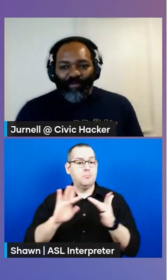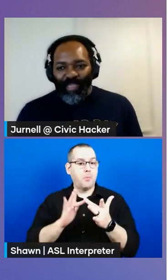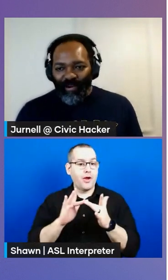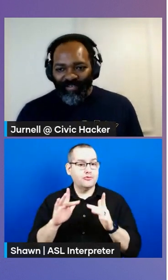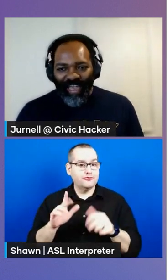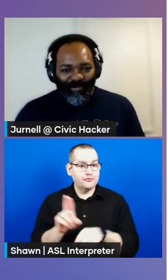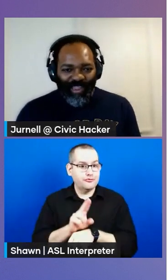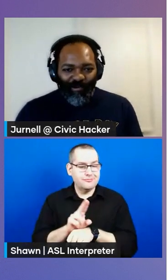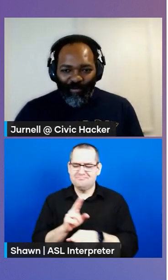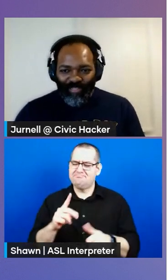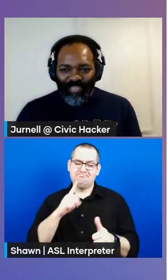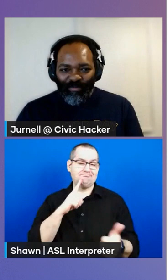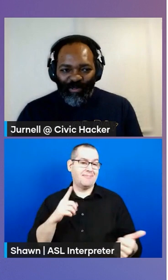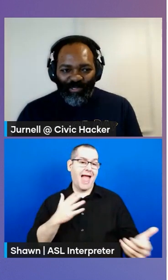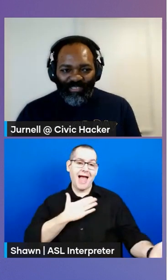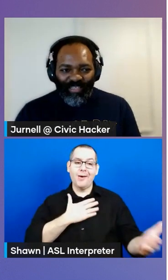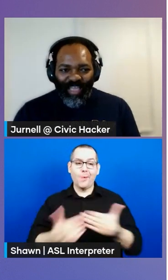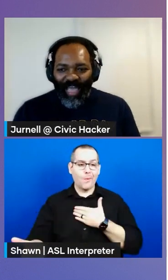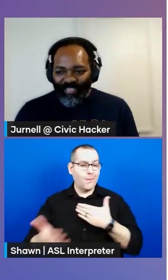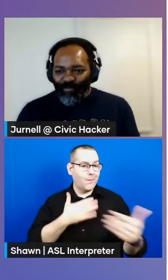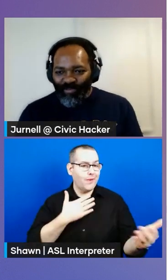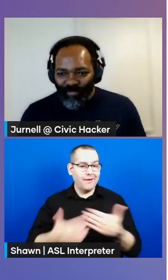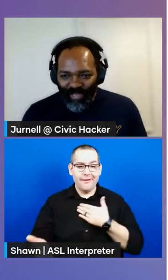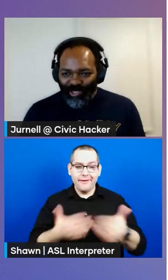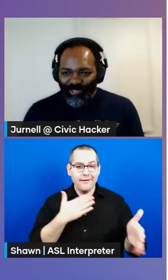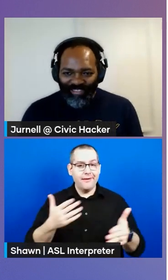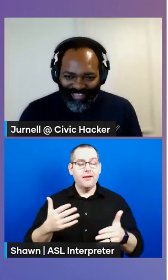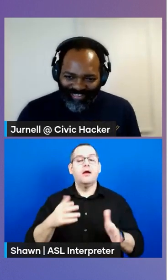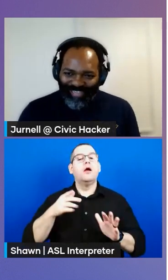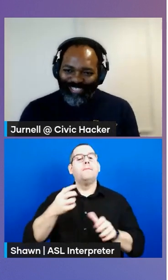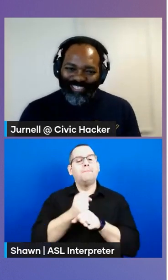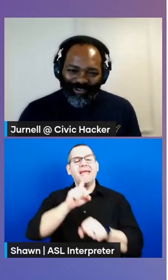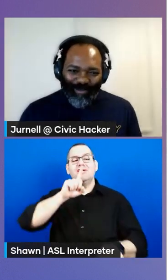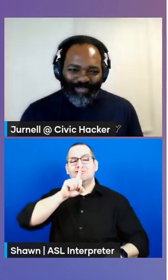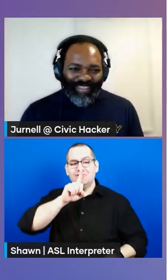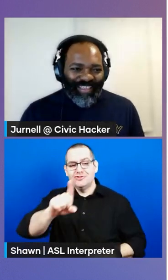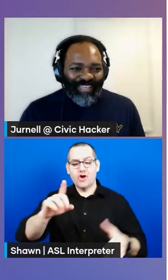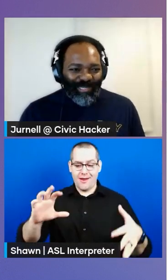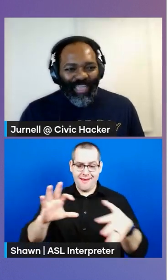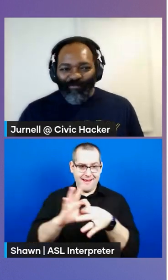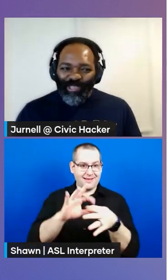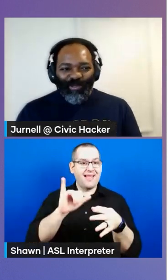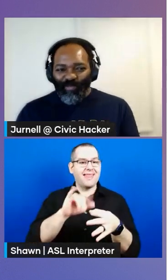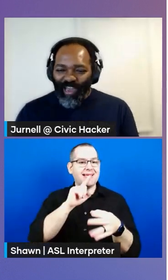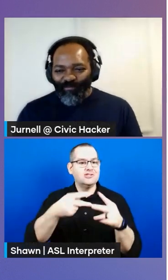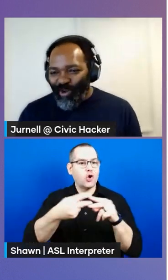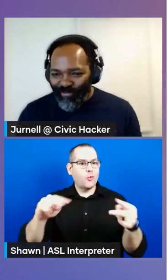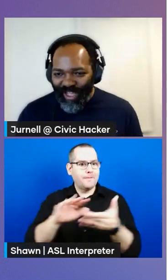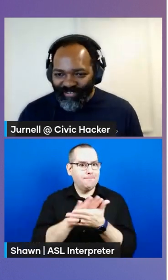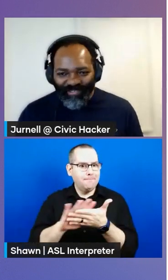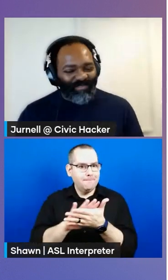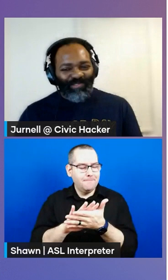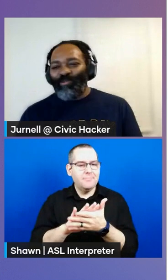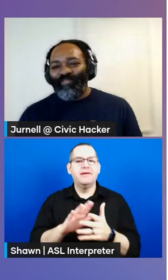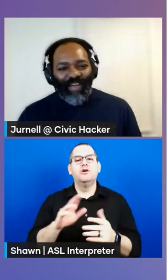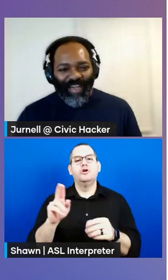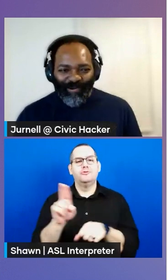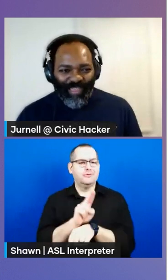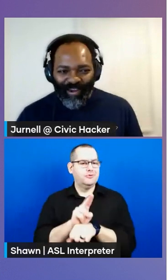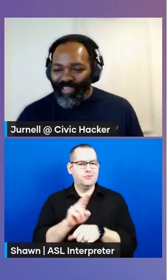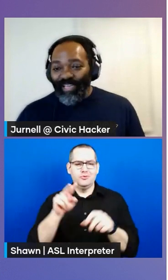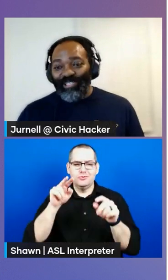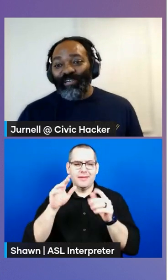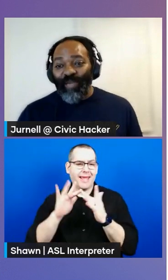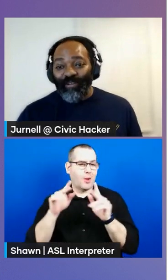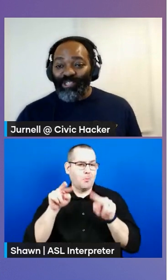And so I don't care. I don't care what my team uses. I just want them to make sure that the connection is encrypted. So yeah, we can use modern web browsers, totally fine. I